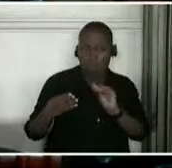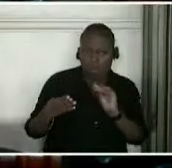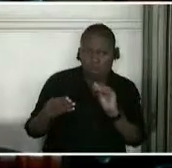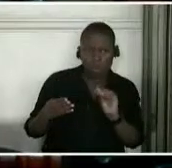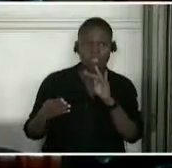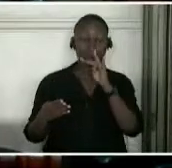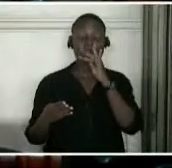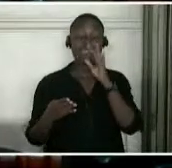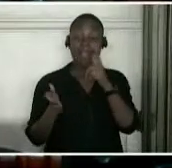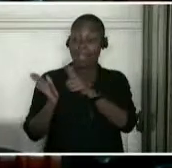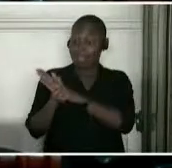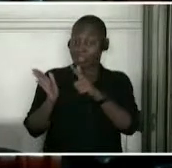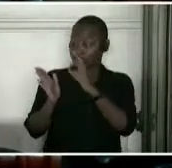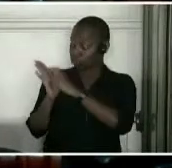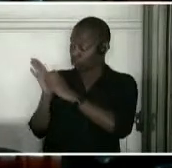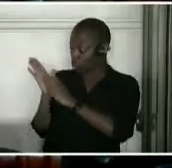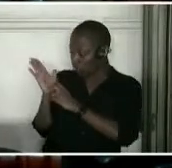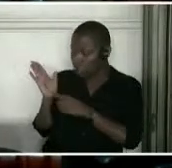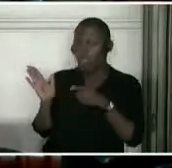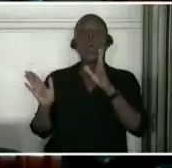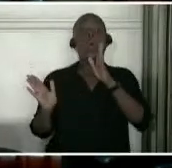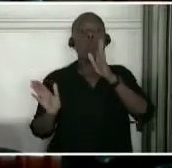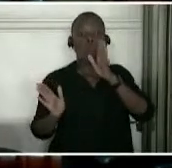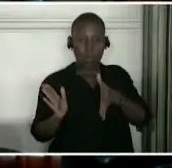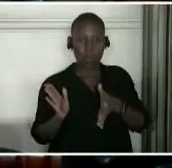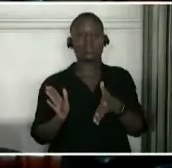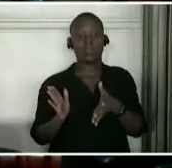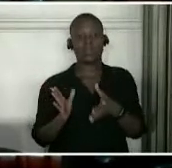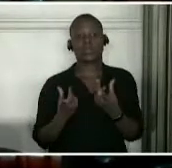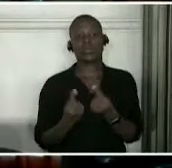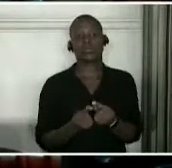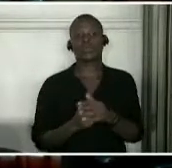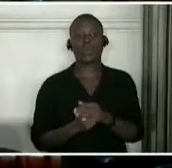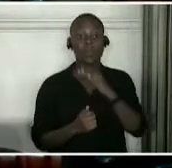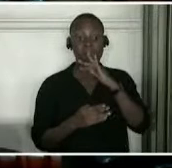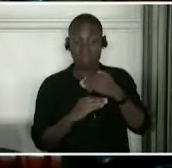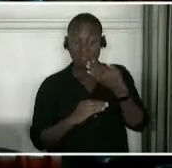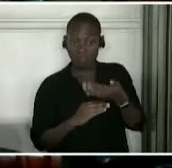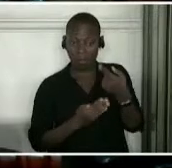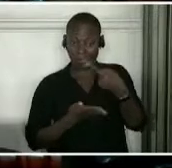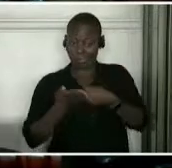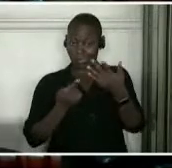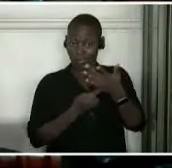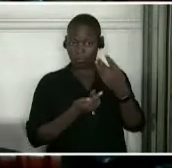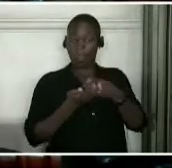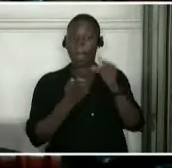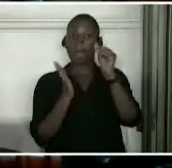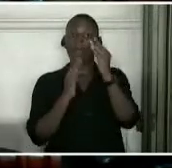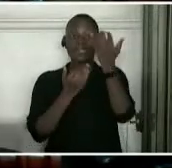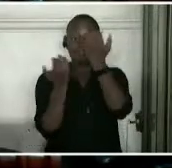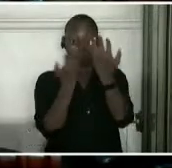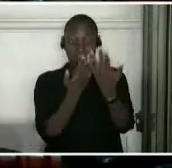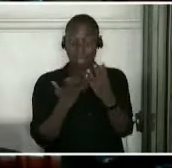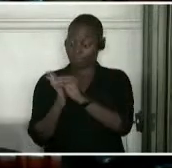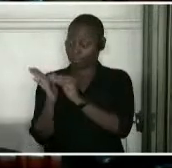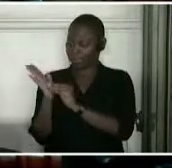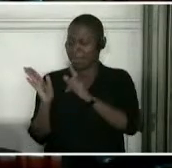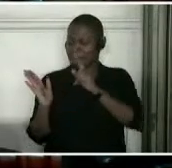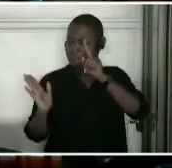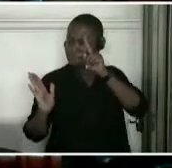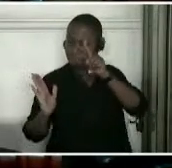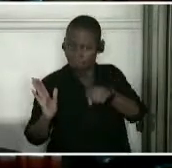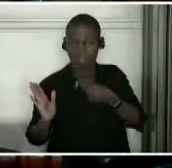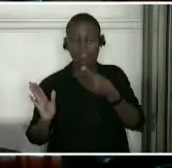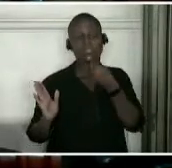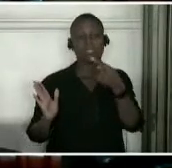apply to the debate. Before we proceed to the debate, to the budget debate, I must reiterate the ruling